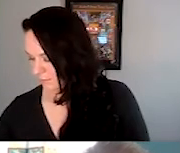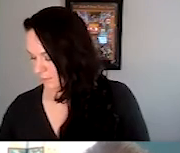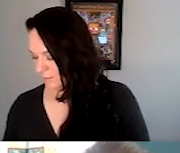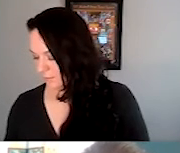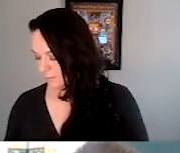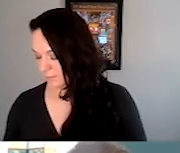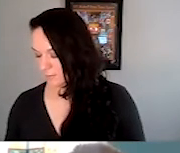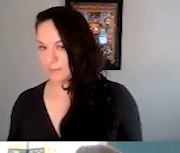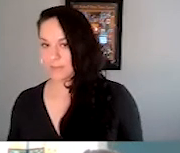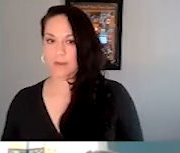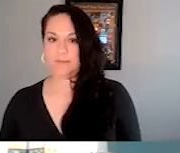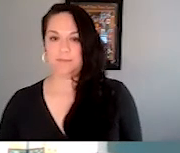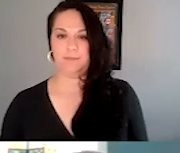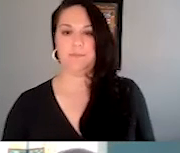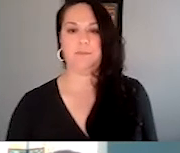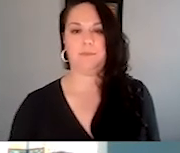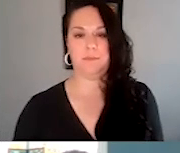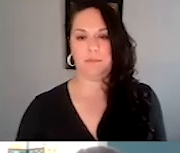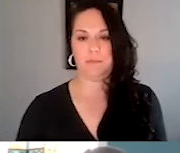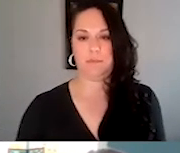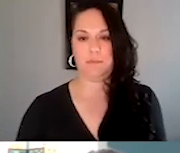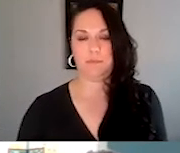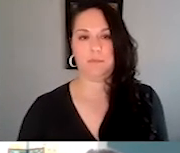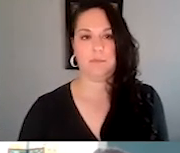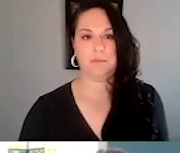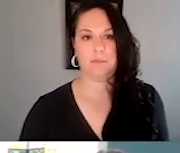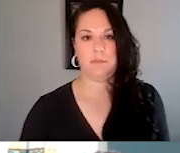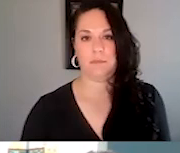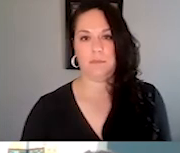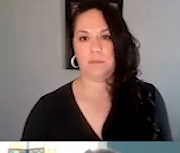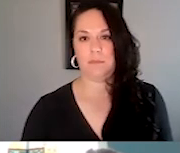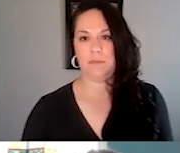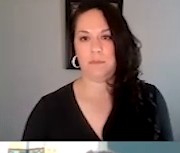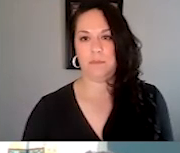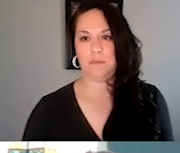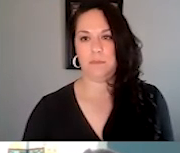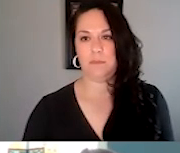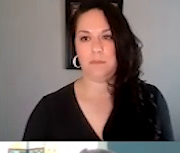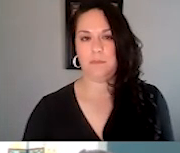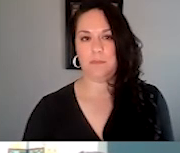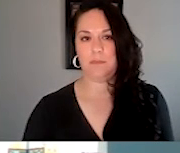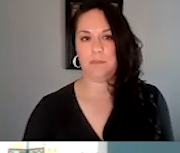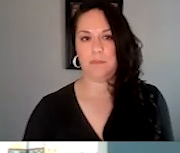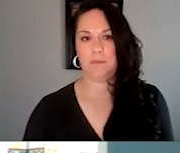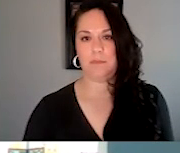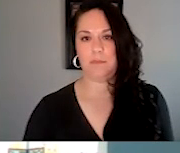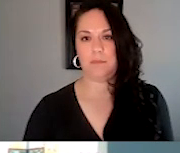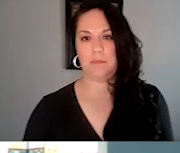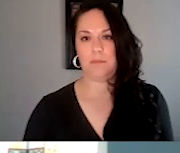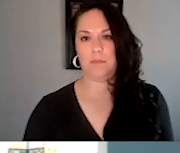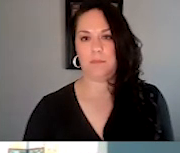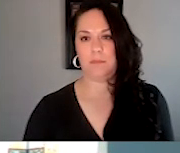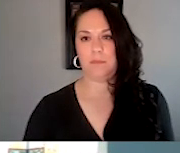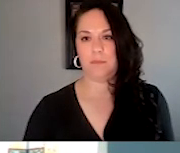banned or restricted, the other states, we still have room to do a lot of work in those. So hopefully